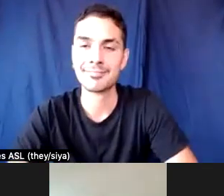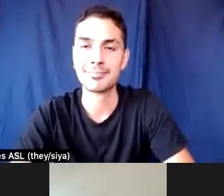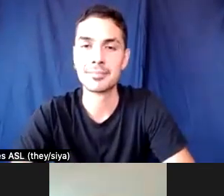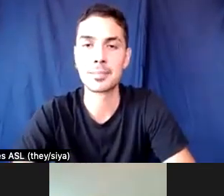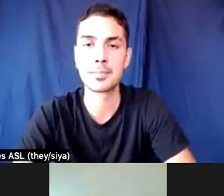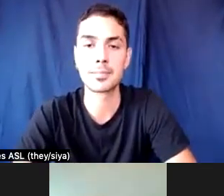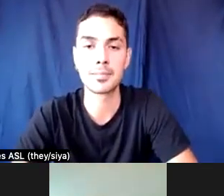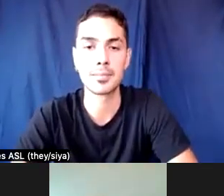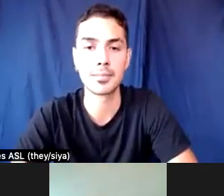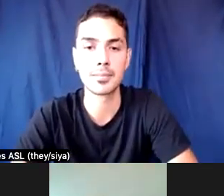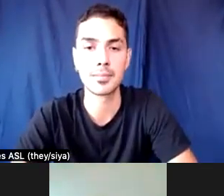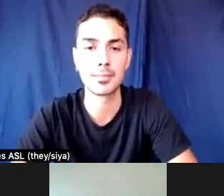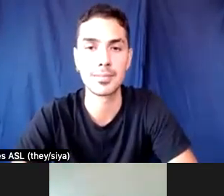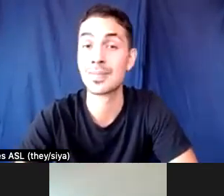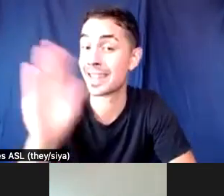Hi, Stephanie.